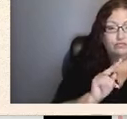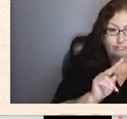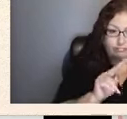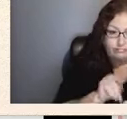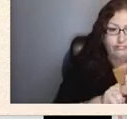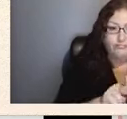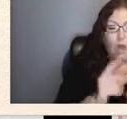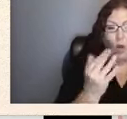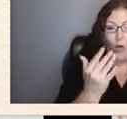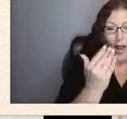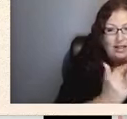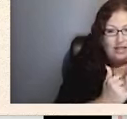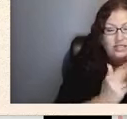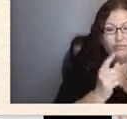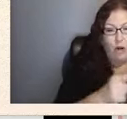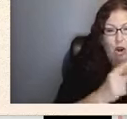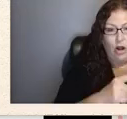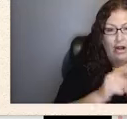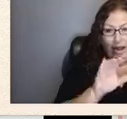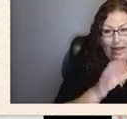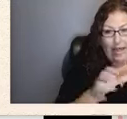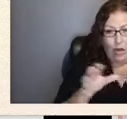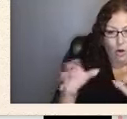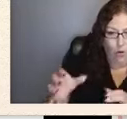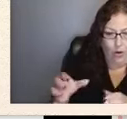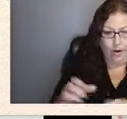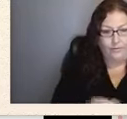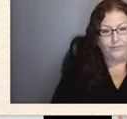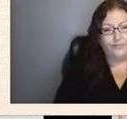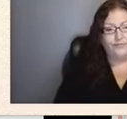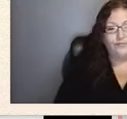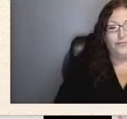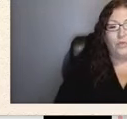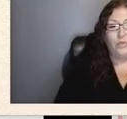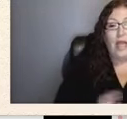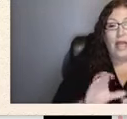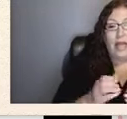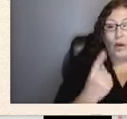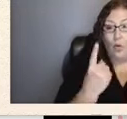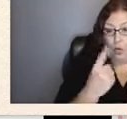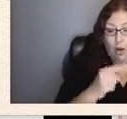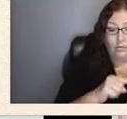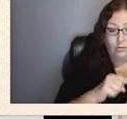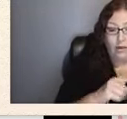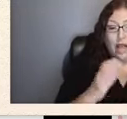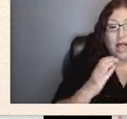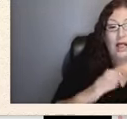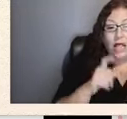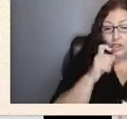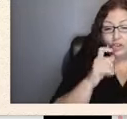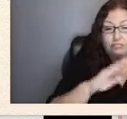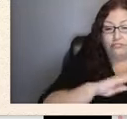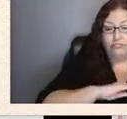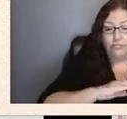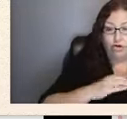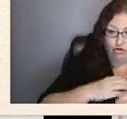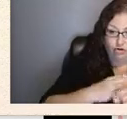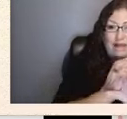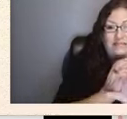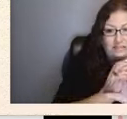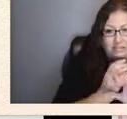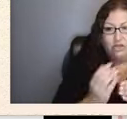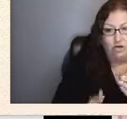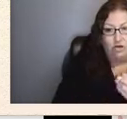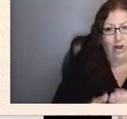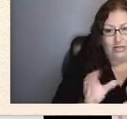priority category in the following order. Category 1 are clients who meet crisis criteria. Either